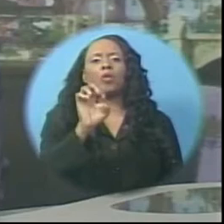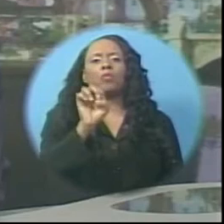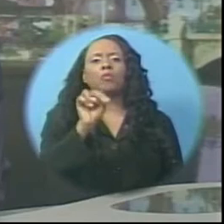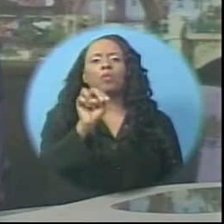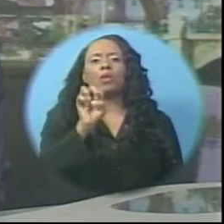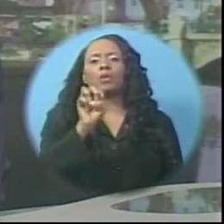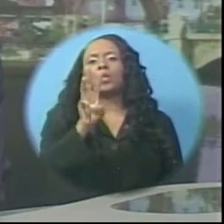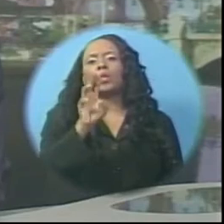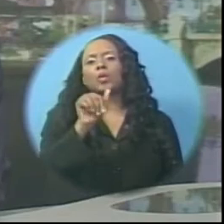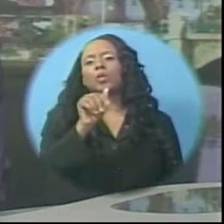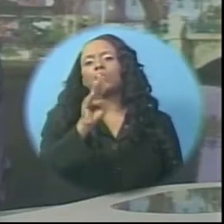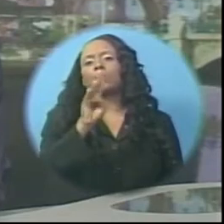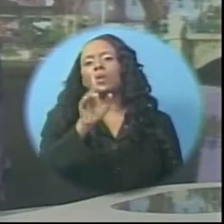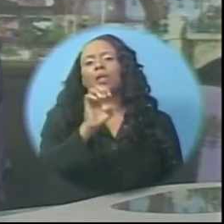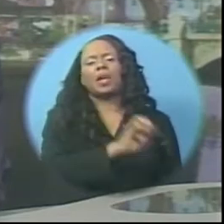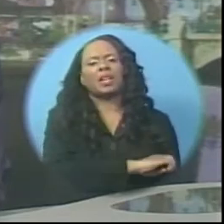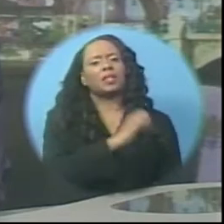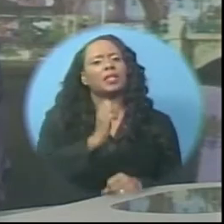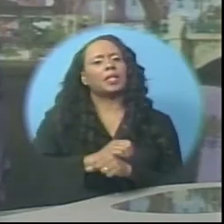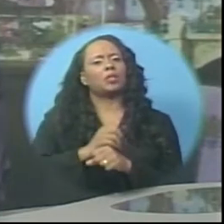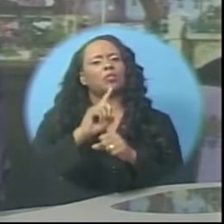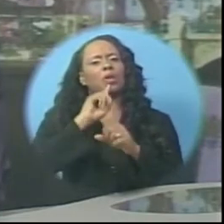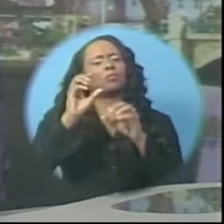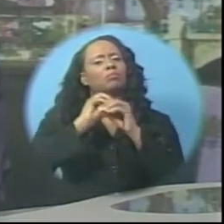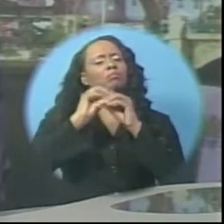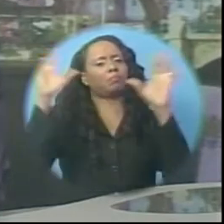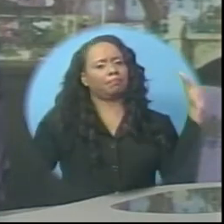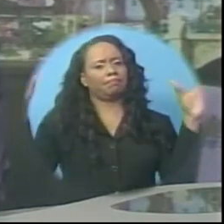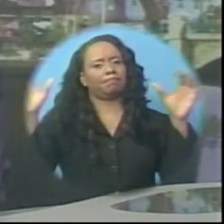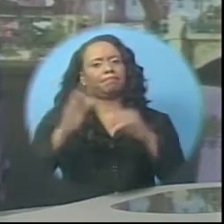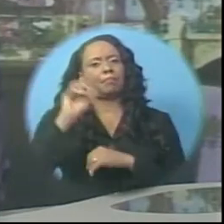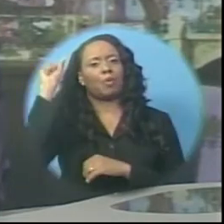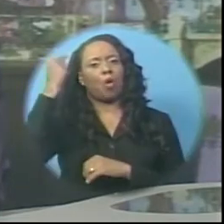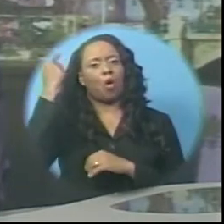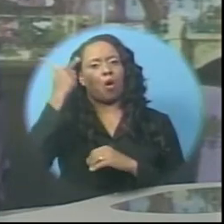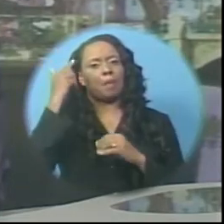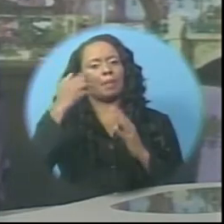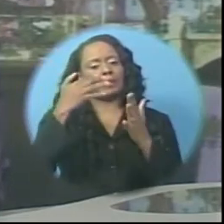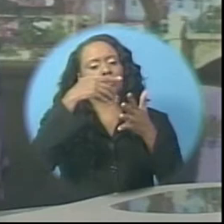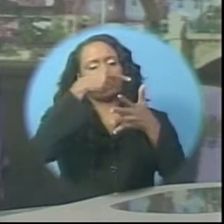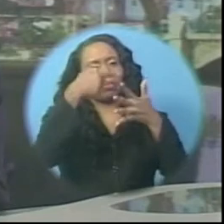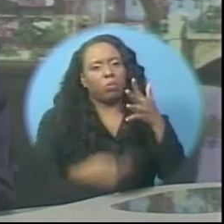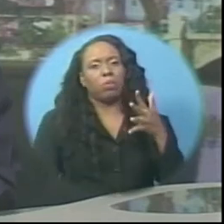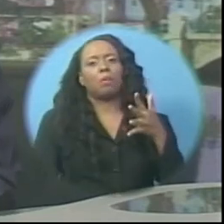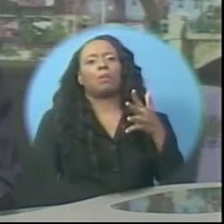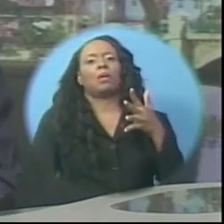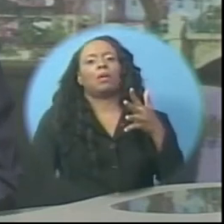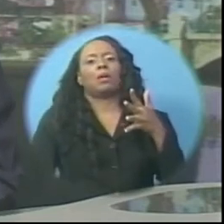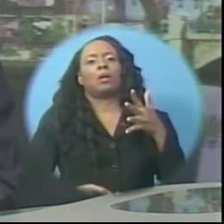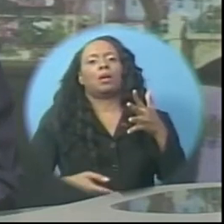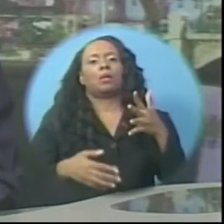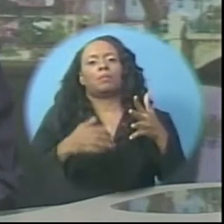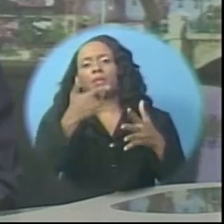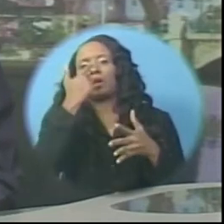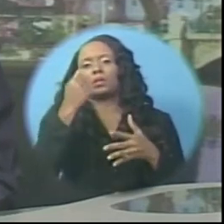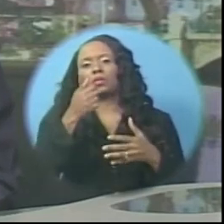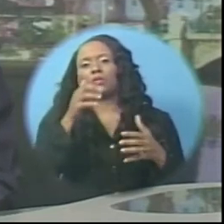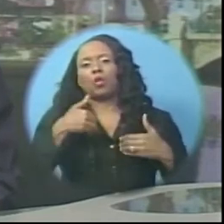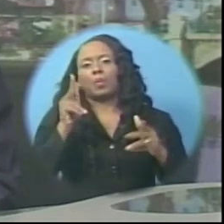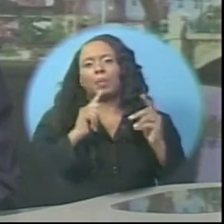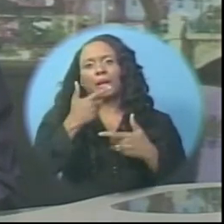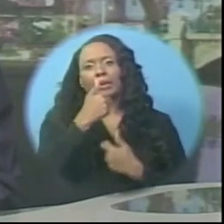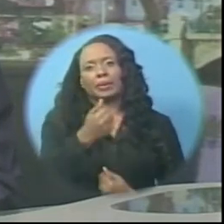Barbados appears to be bright. This as government has outlined plans to increase the sector's output along with a heightened interest from young